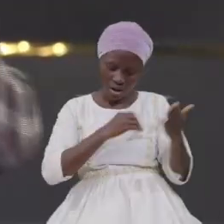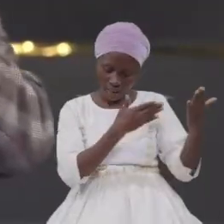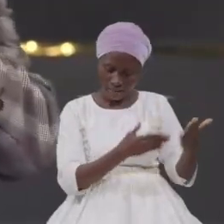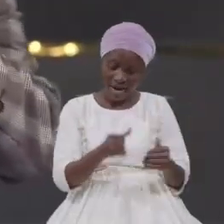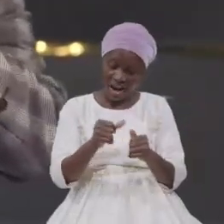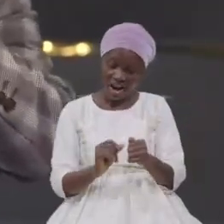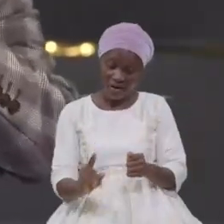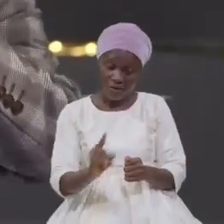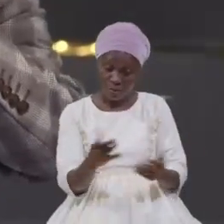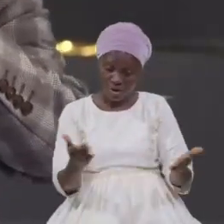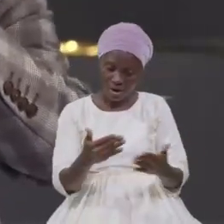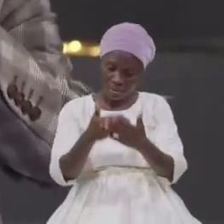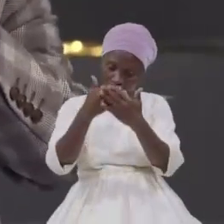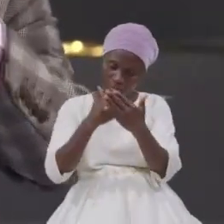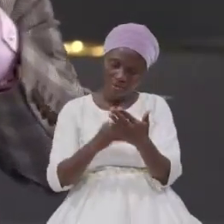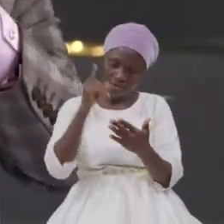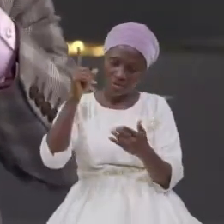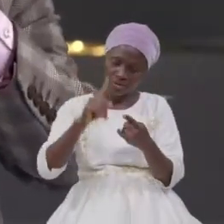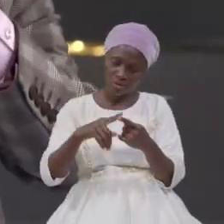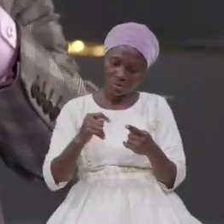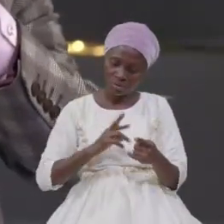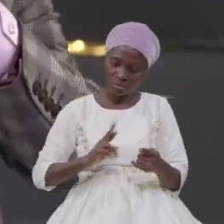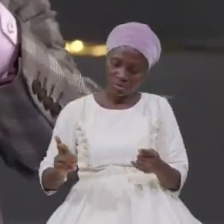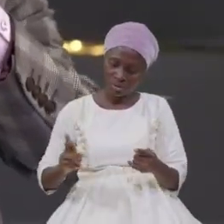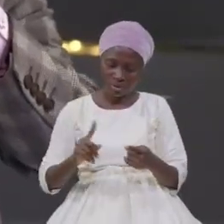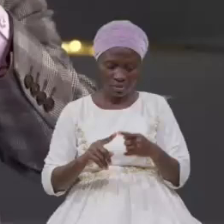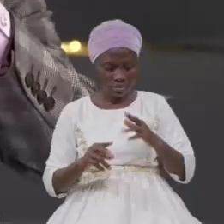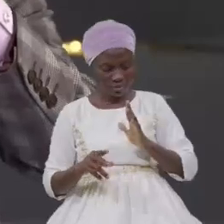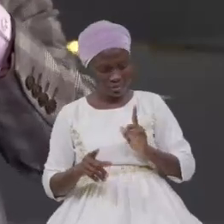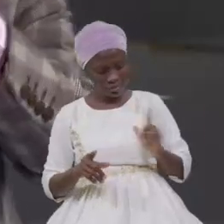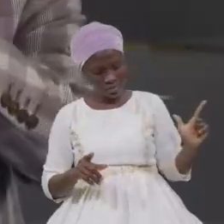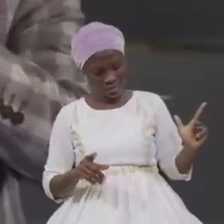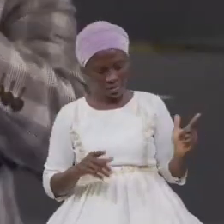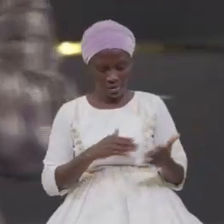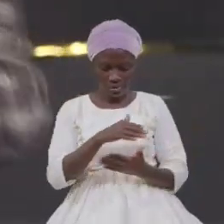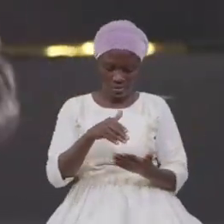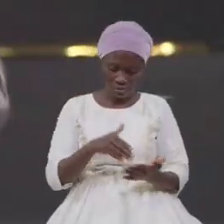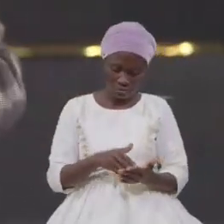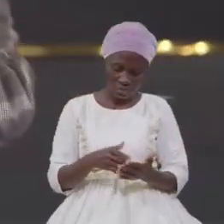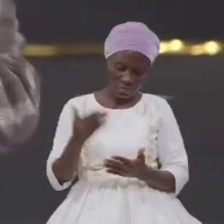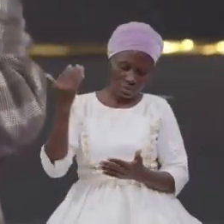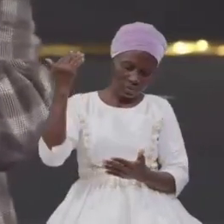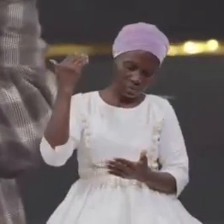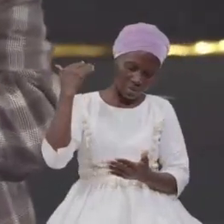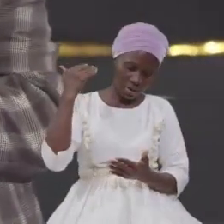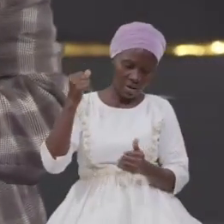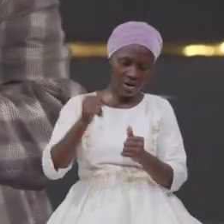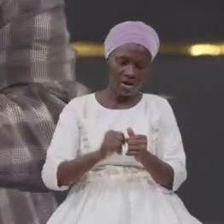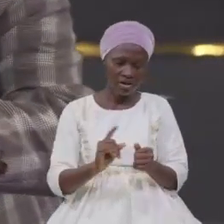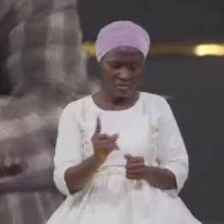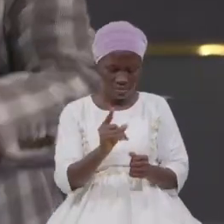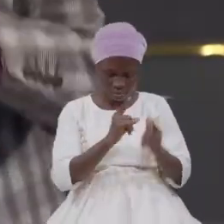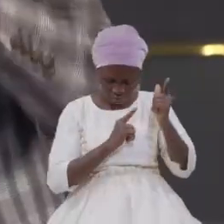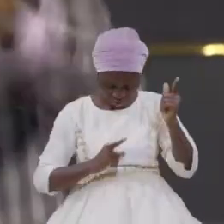you, to the right, to the left, to the center, at the back, everywhere. Lord, I